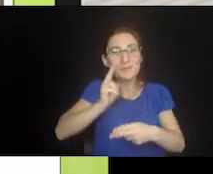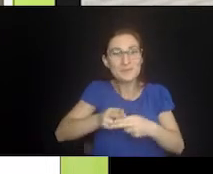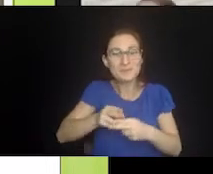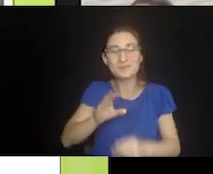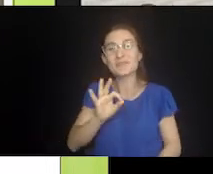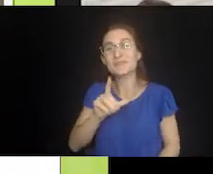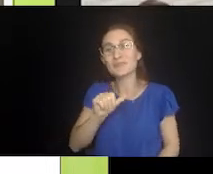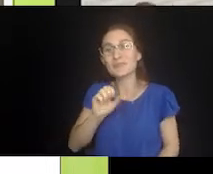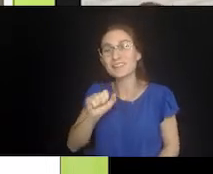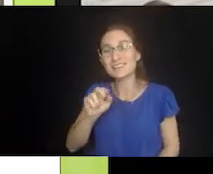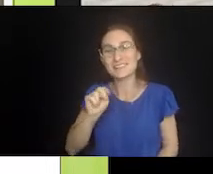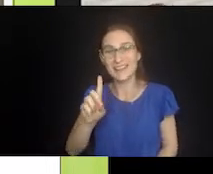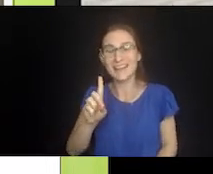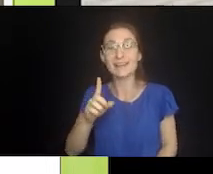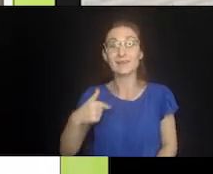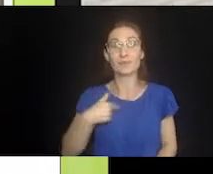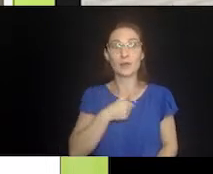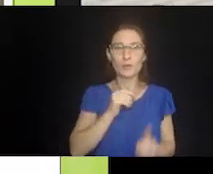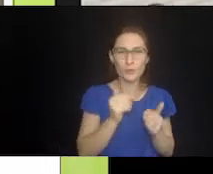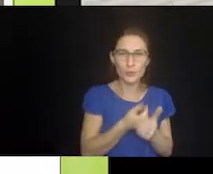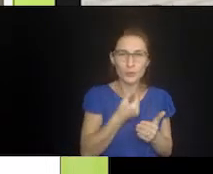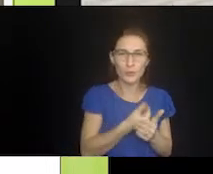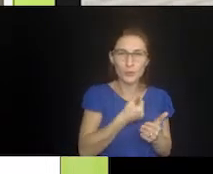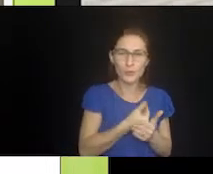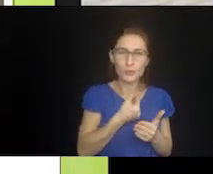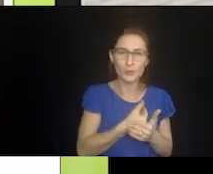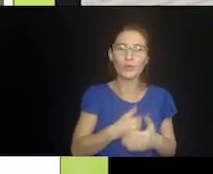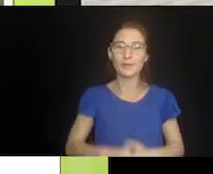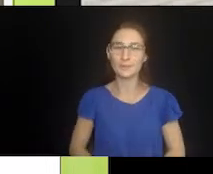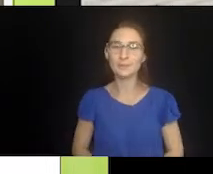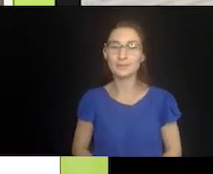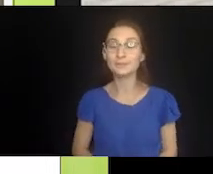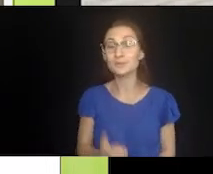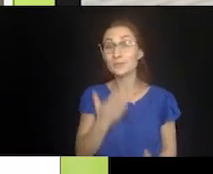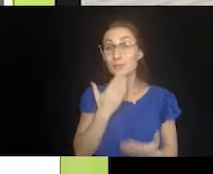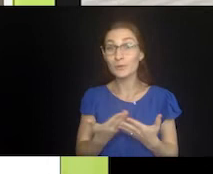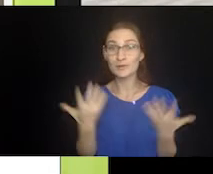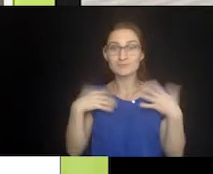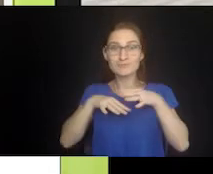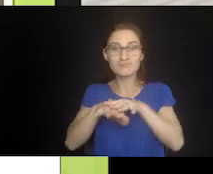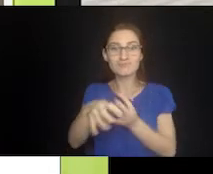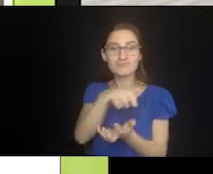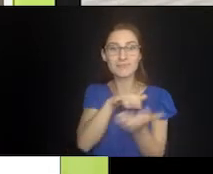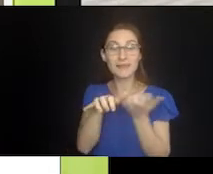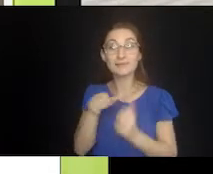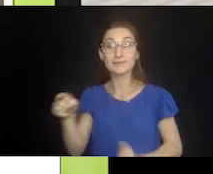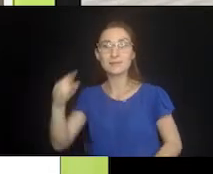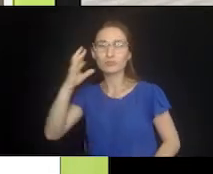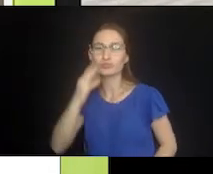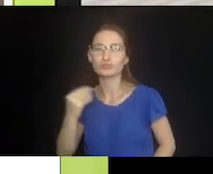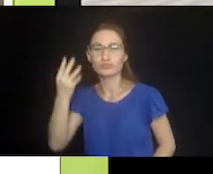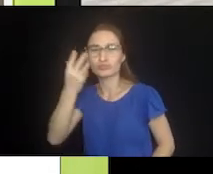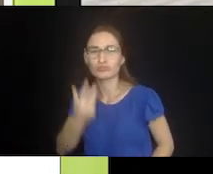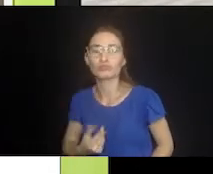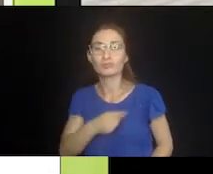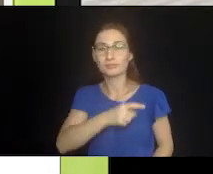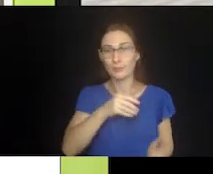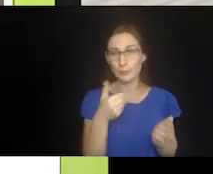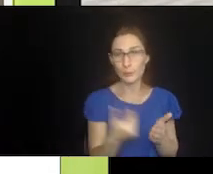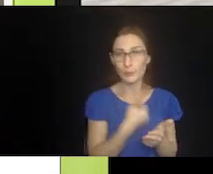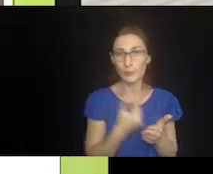Florida Stand, before it was even called Florida Stand. We were brand new. So we have a good mix